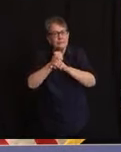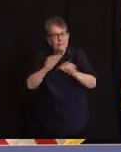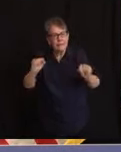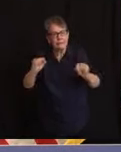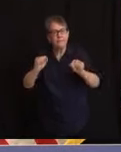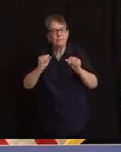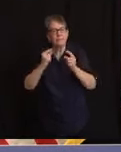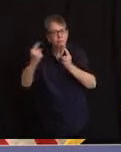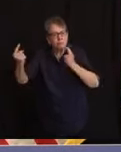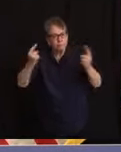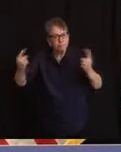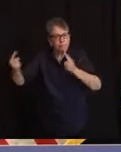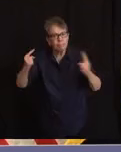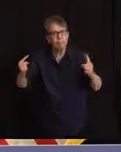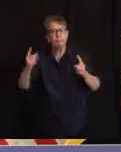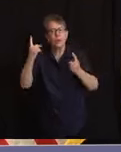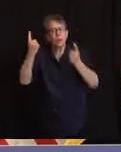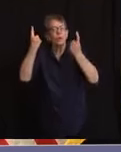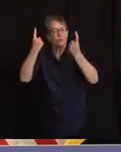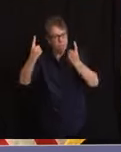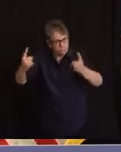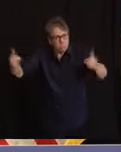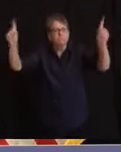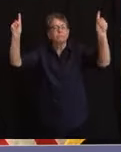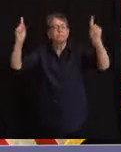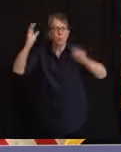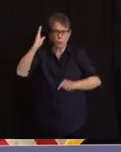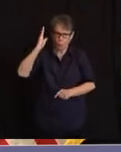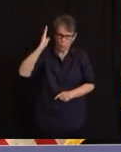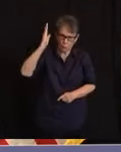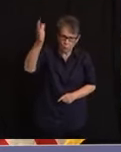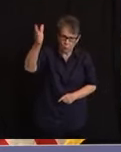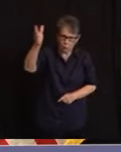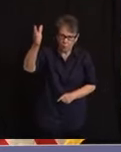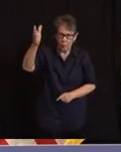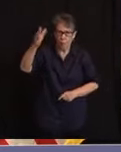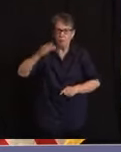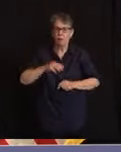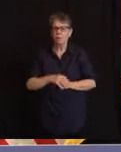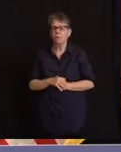rightfully asked, the new normal probably won't look like the old normal, at least at first.